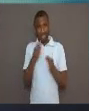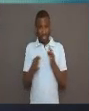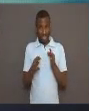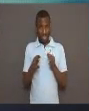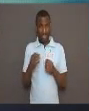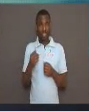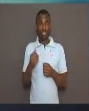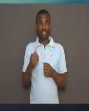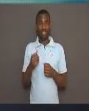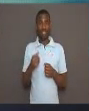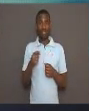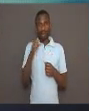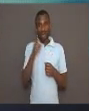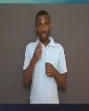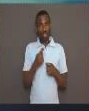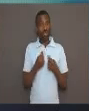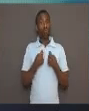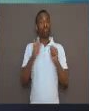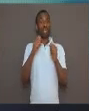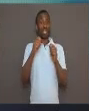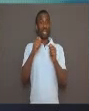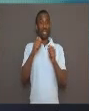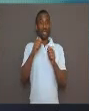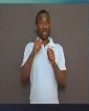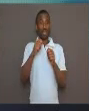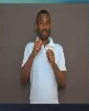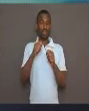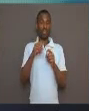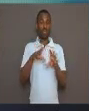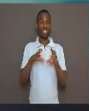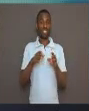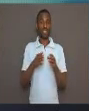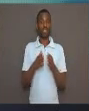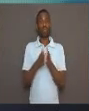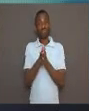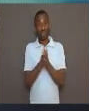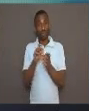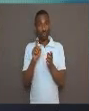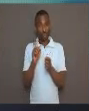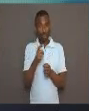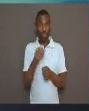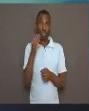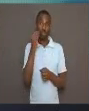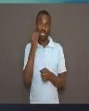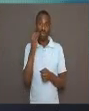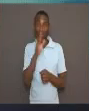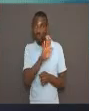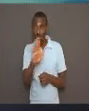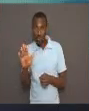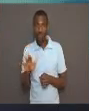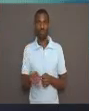Students, if you would like to conduct an experiment in surface tension at